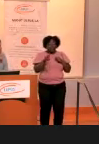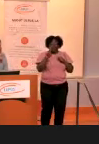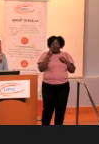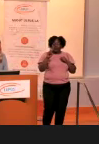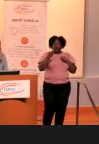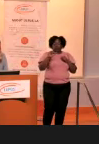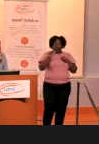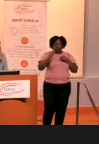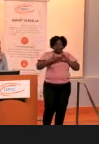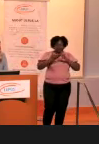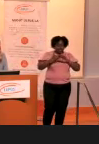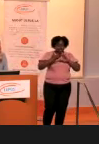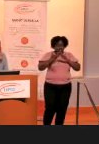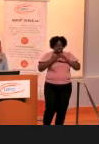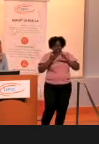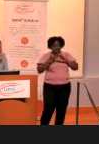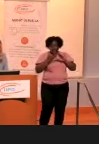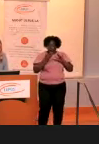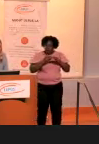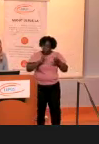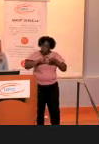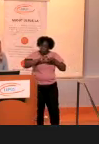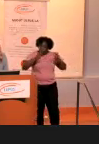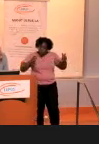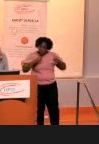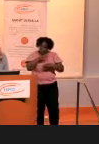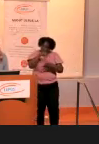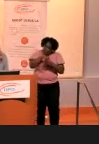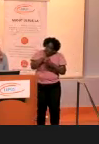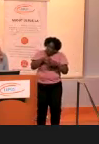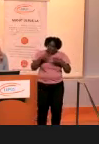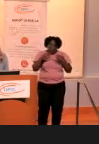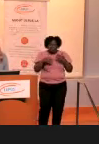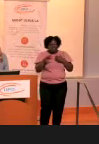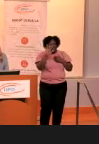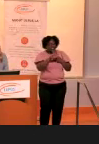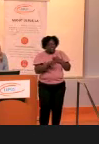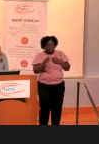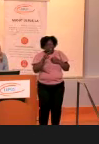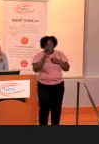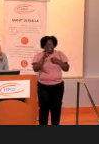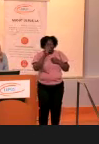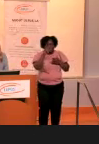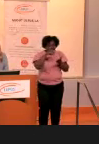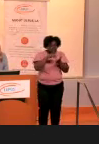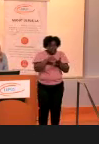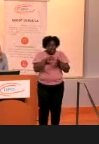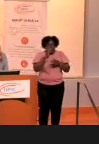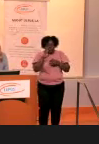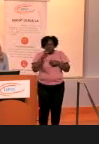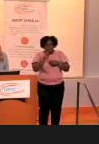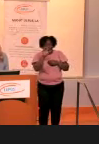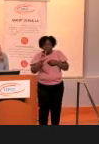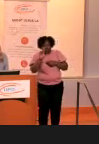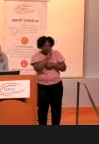little bit high, more protein in their urine, so this is more than 2,600 milligrams in 24